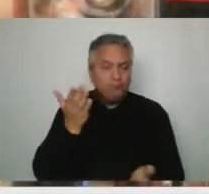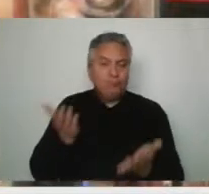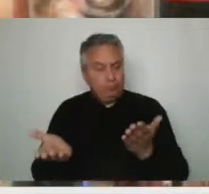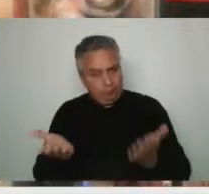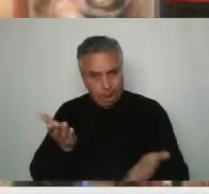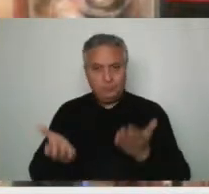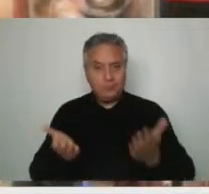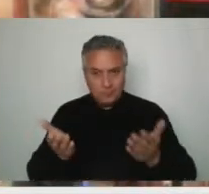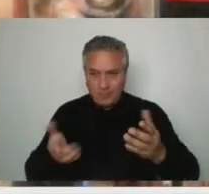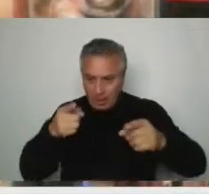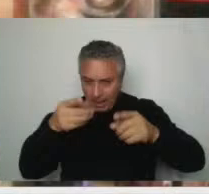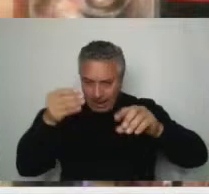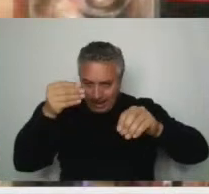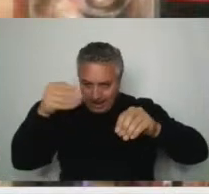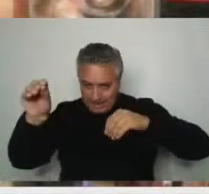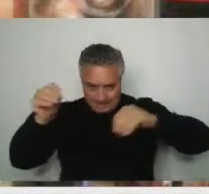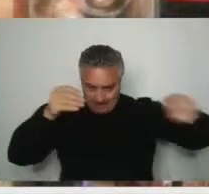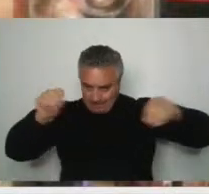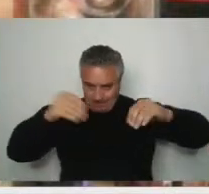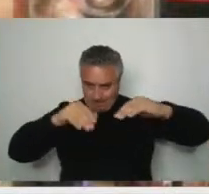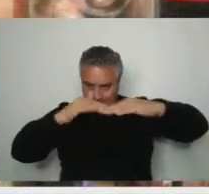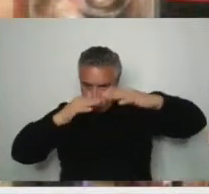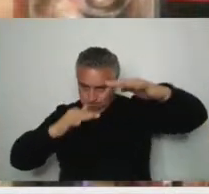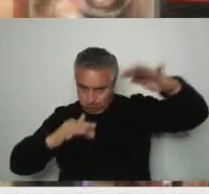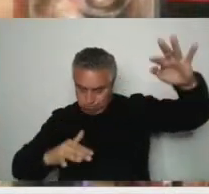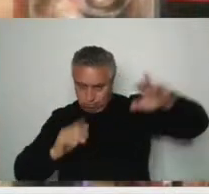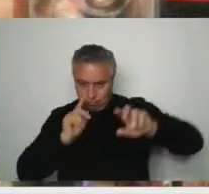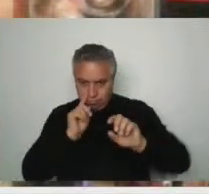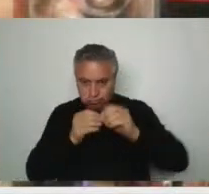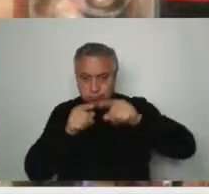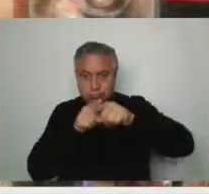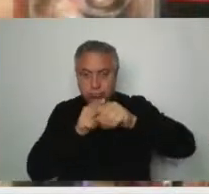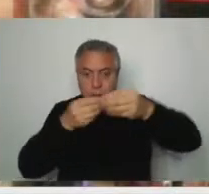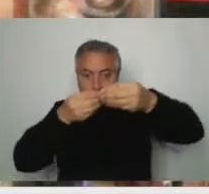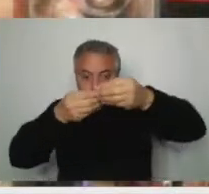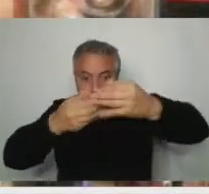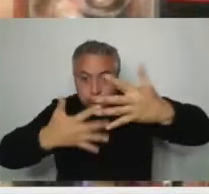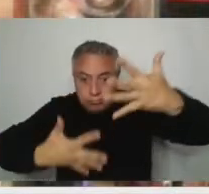or the possibility to break down the